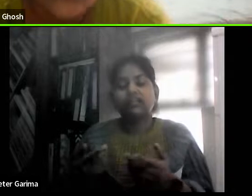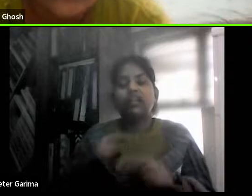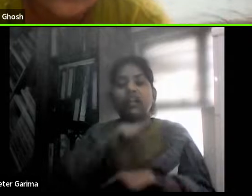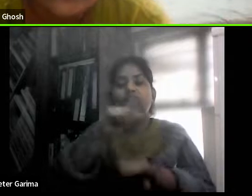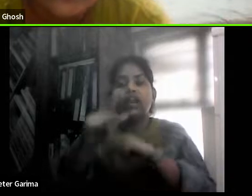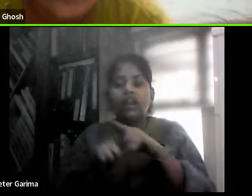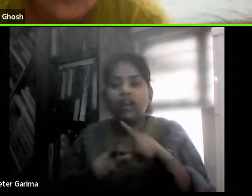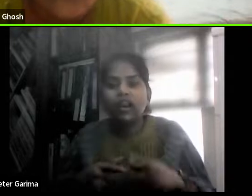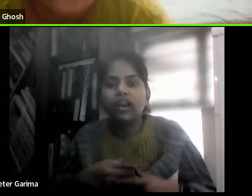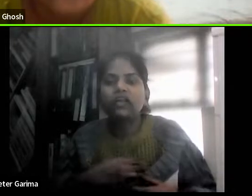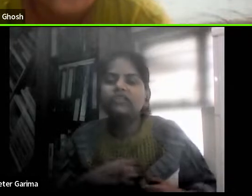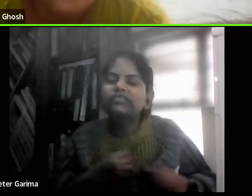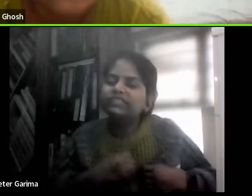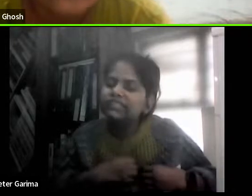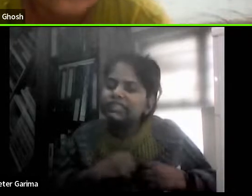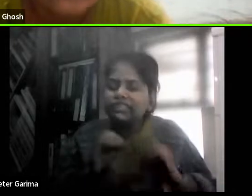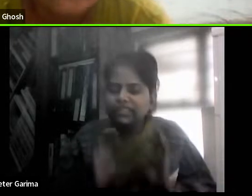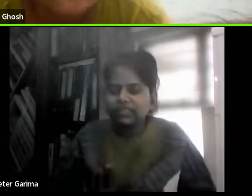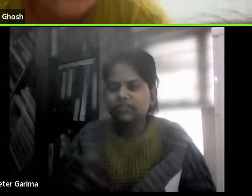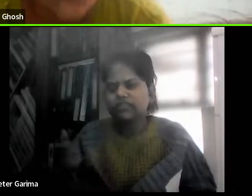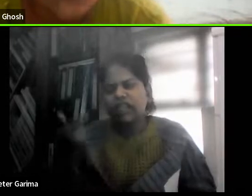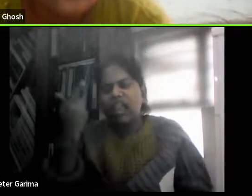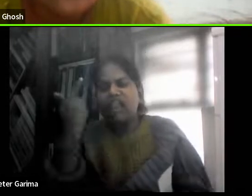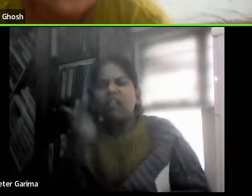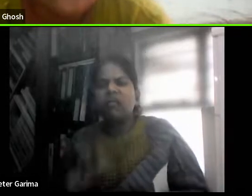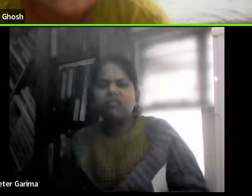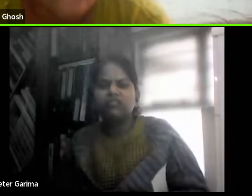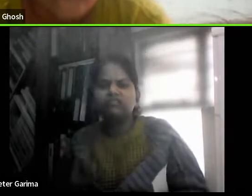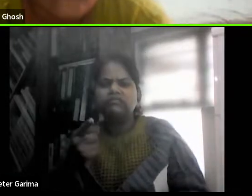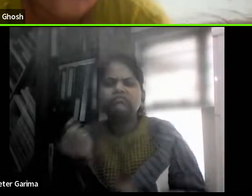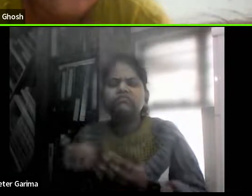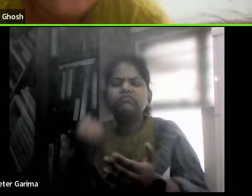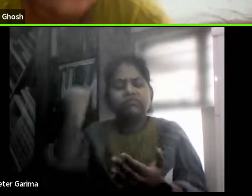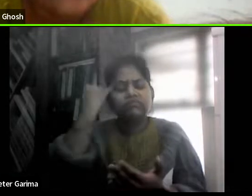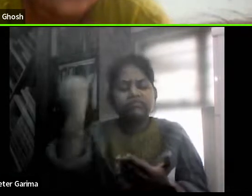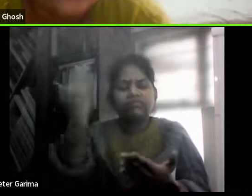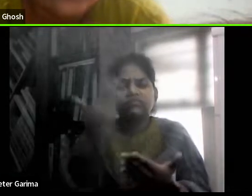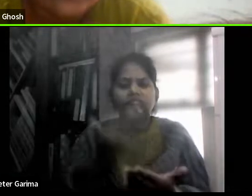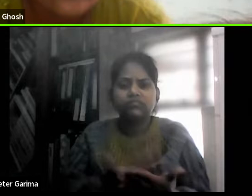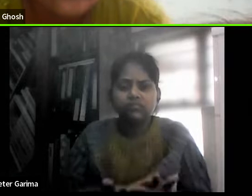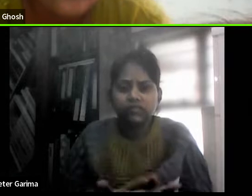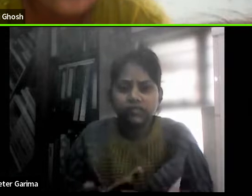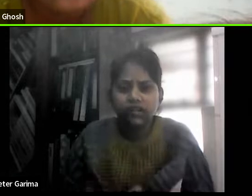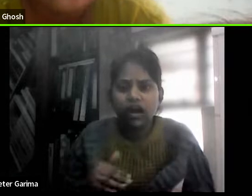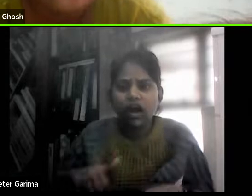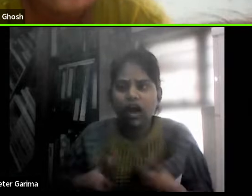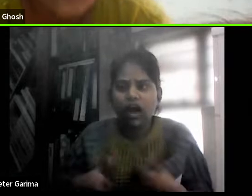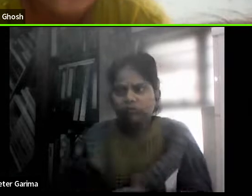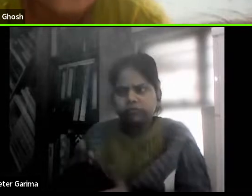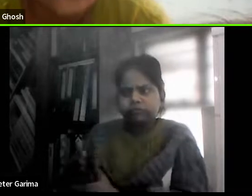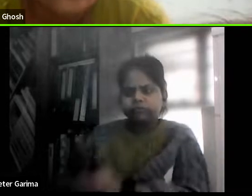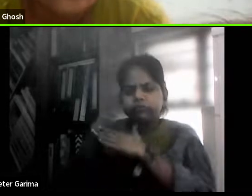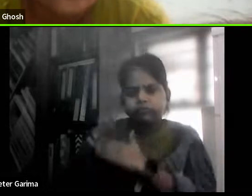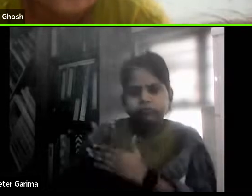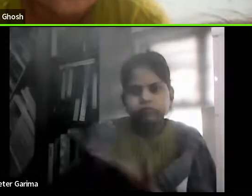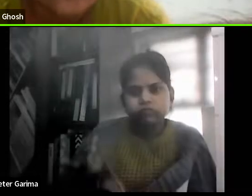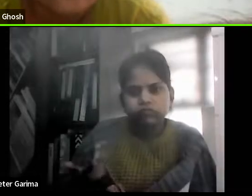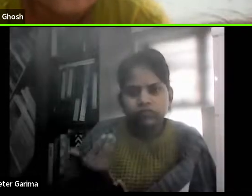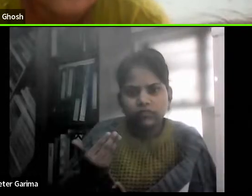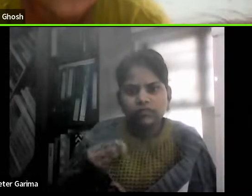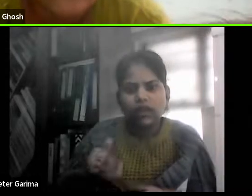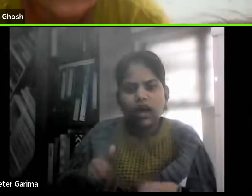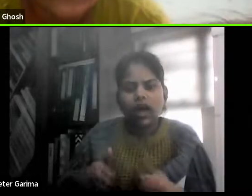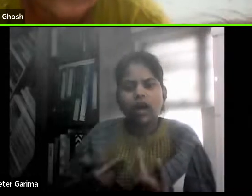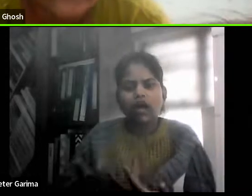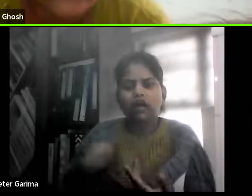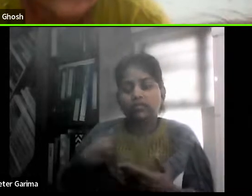been lost. What do you suggest as an alternative form of resisting this, since it operates in such a